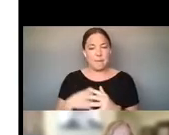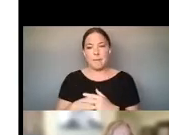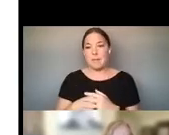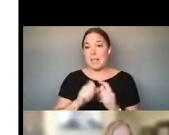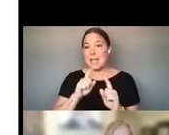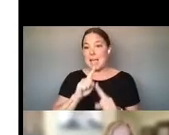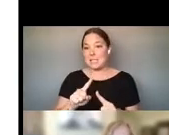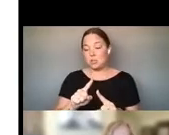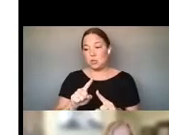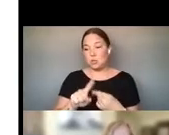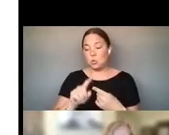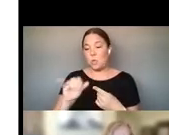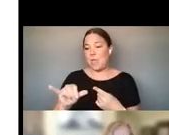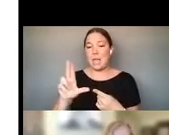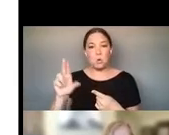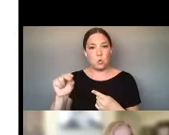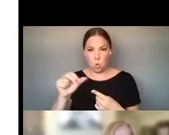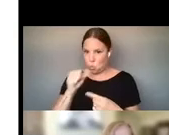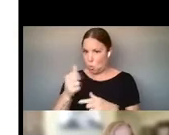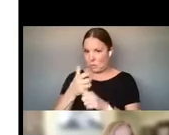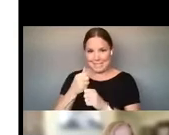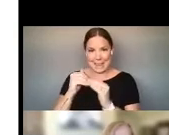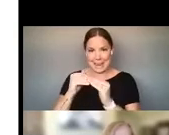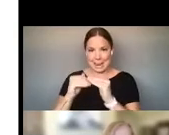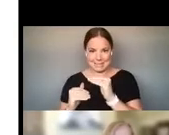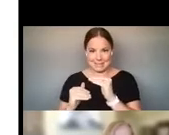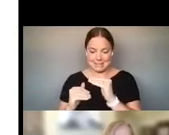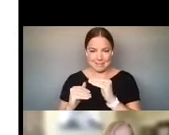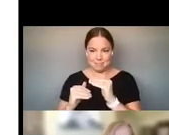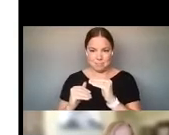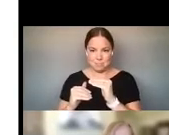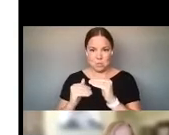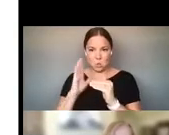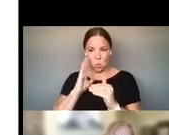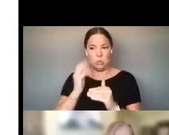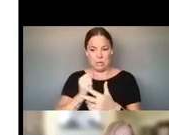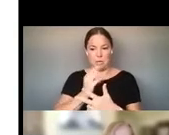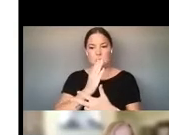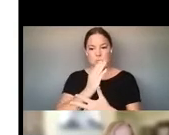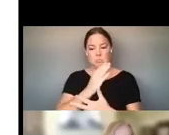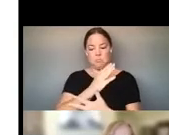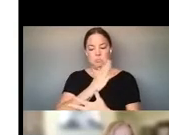that question is no, you wouldn't get less. It's one of the three options.